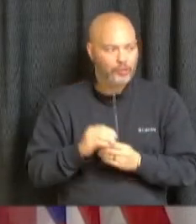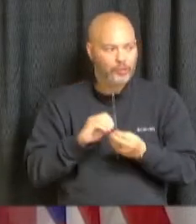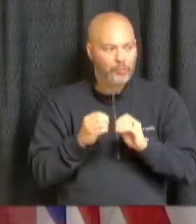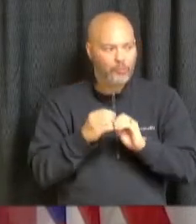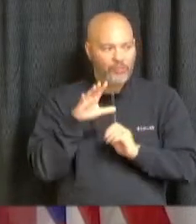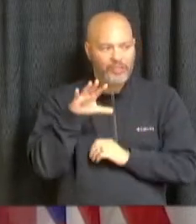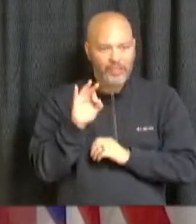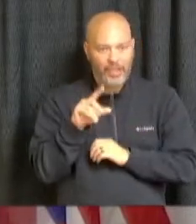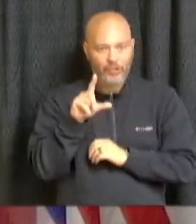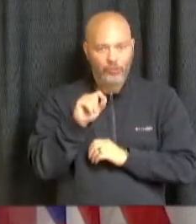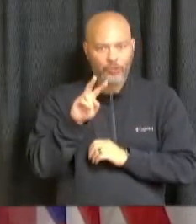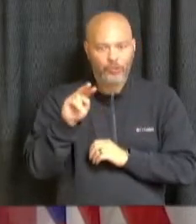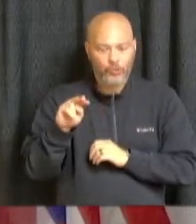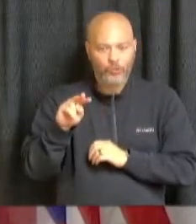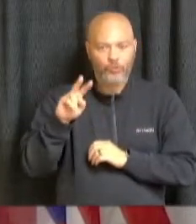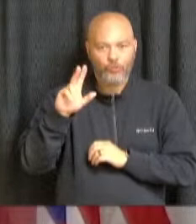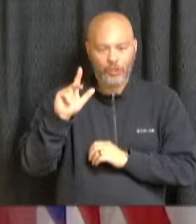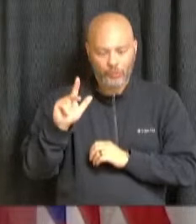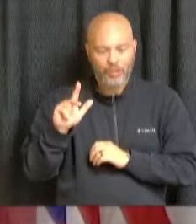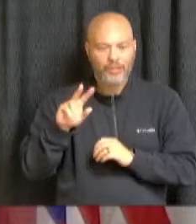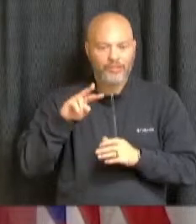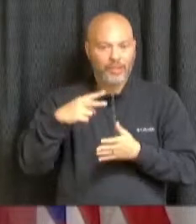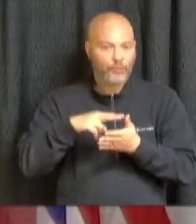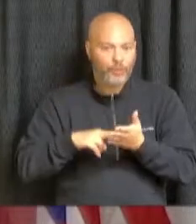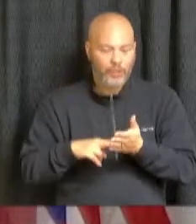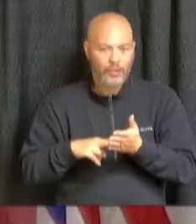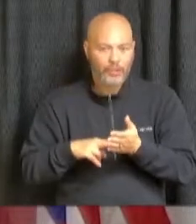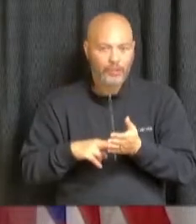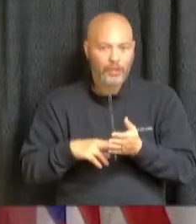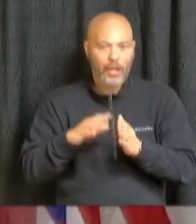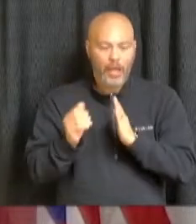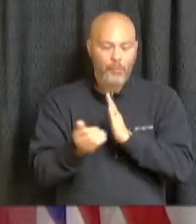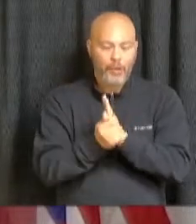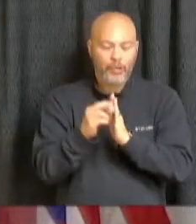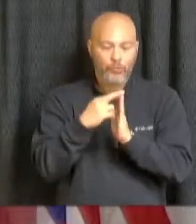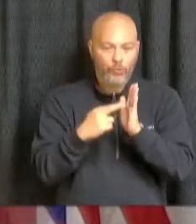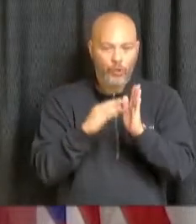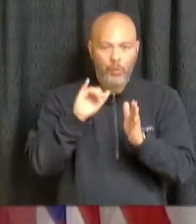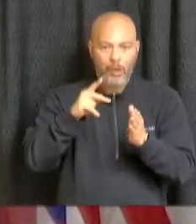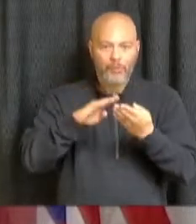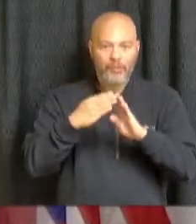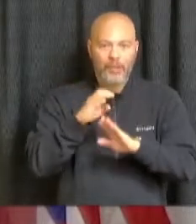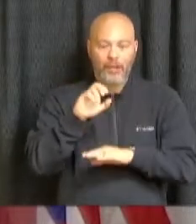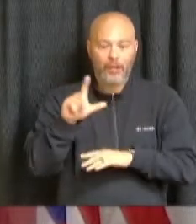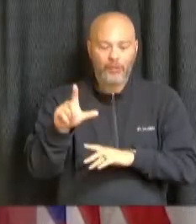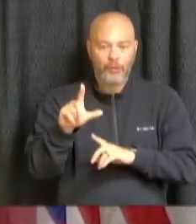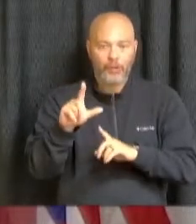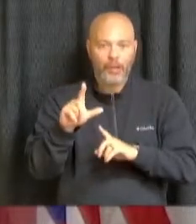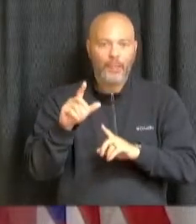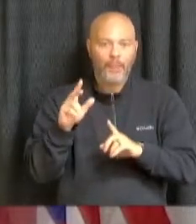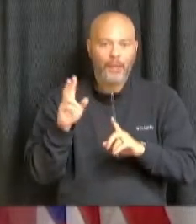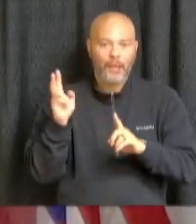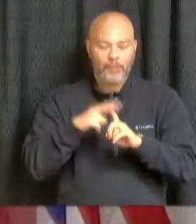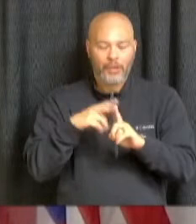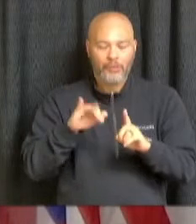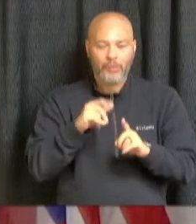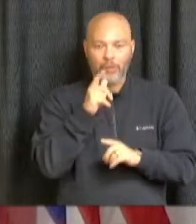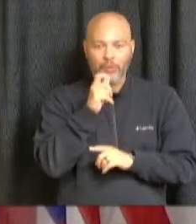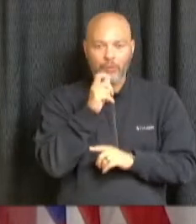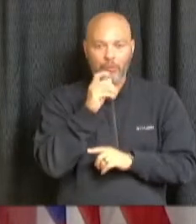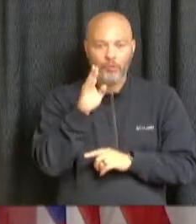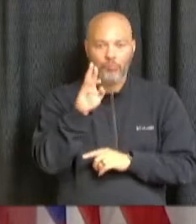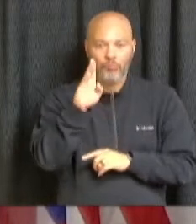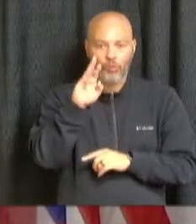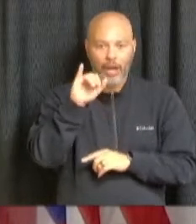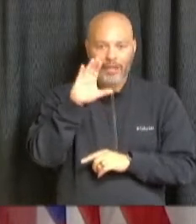Ordinance 59, 2022-23, second reading, amending the zoning ordinance and map of the city of Clarksville, application of